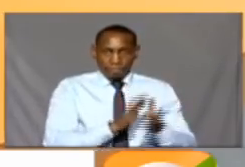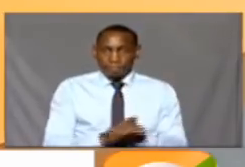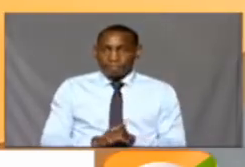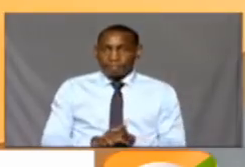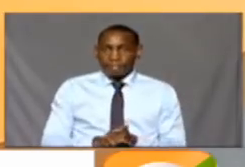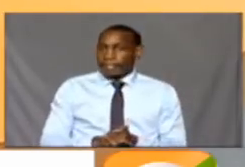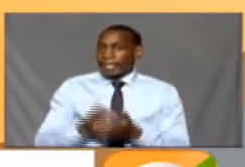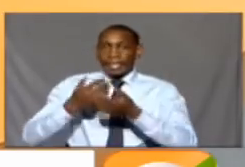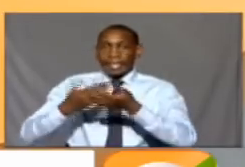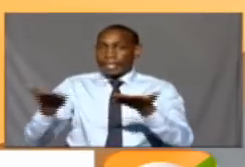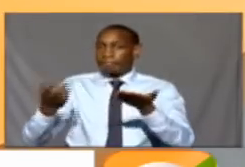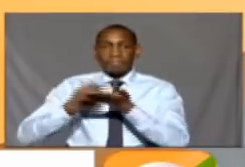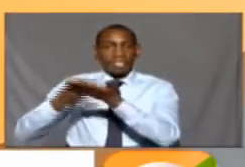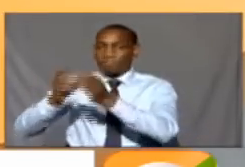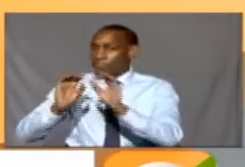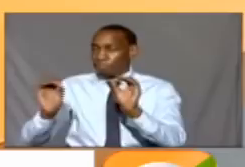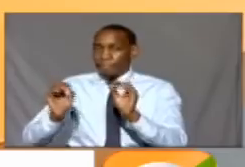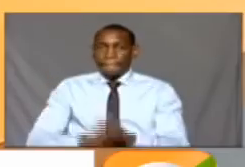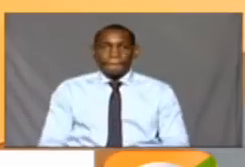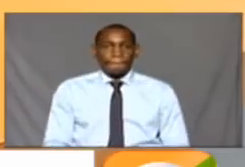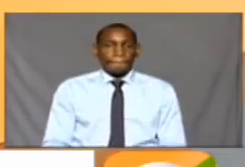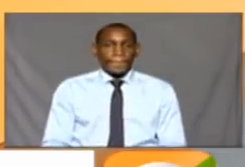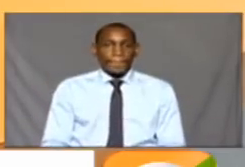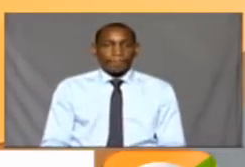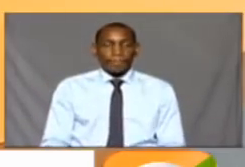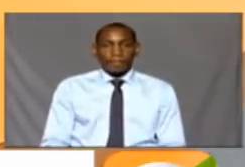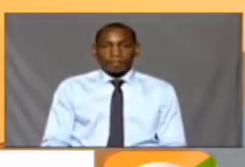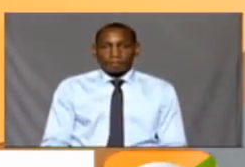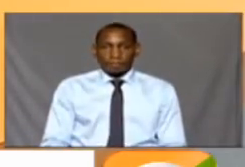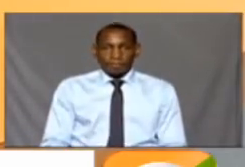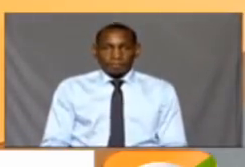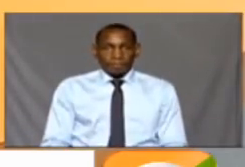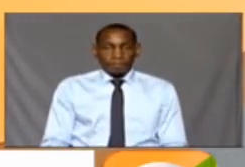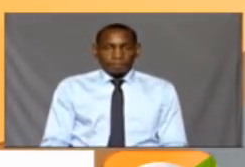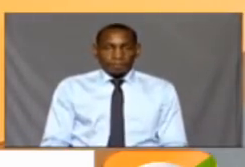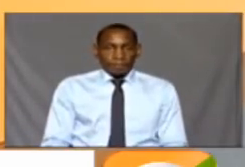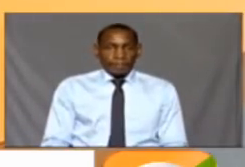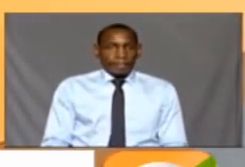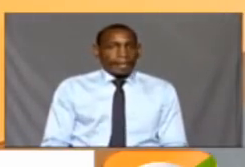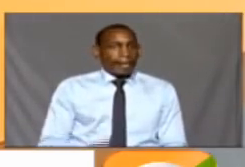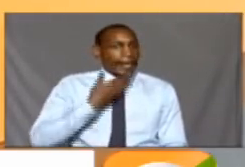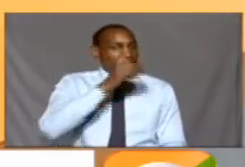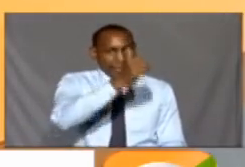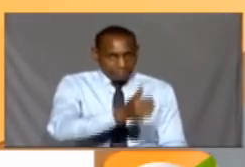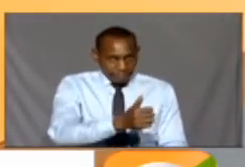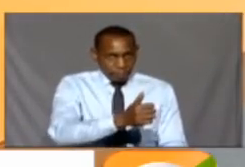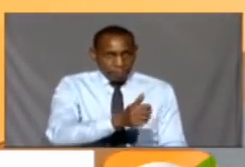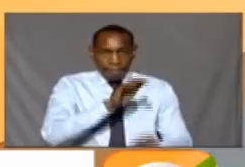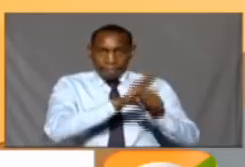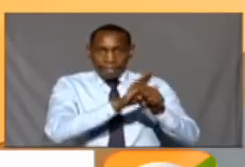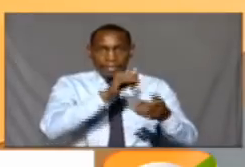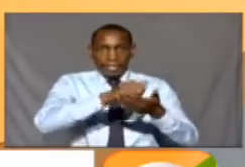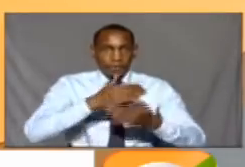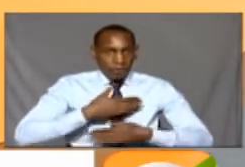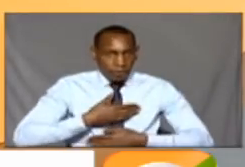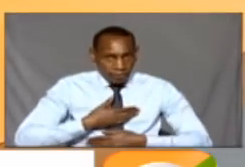or anywhere else for that matter. Okay. Yes. Okay. Well, I still feel you haven't fully answered my question, but there were many, including Honorable Halwale,